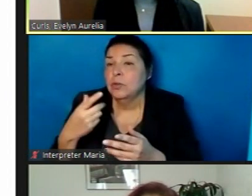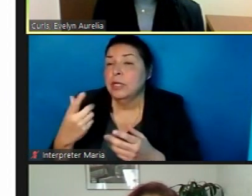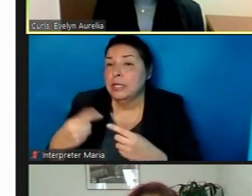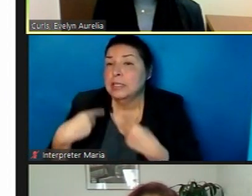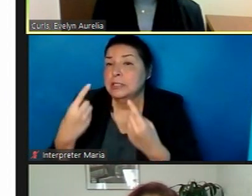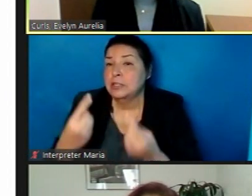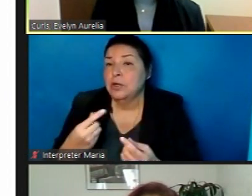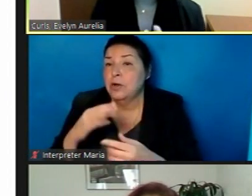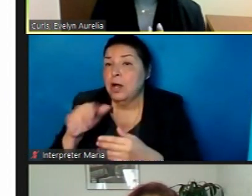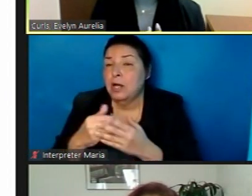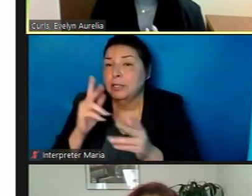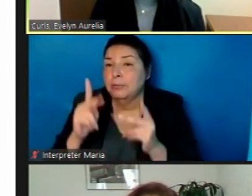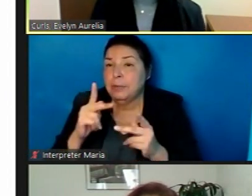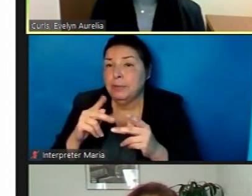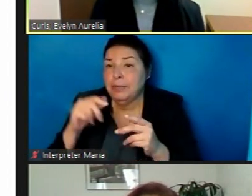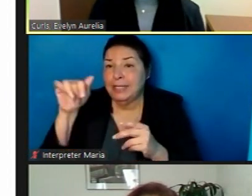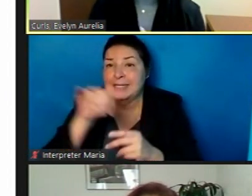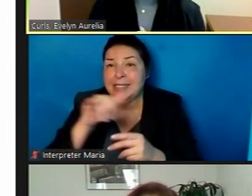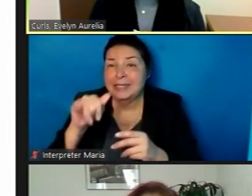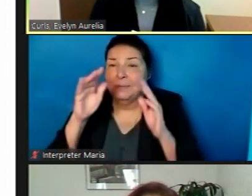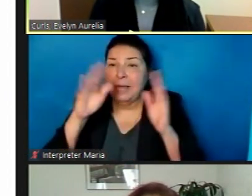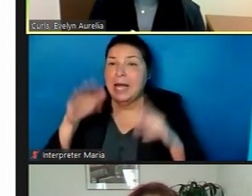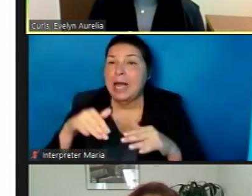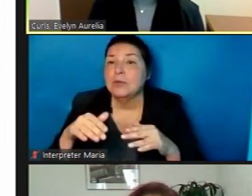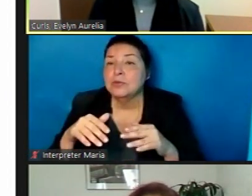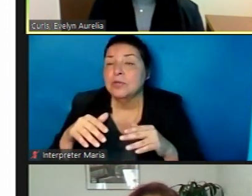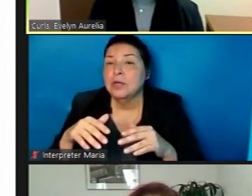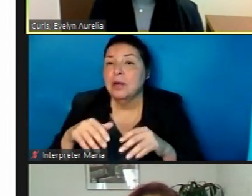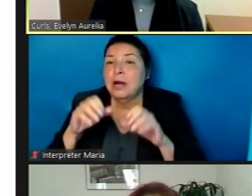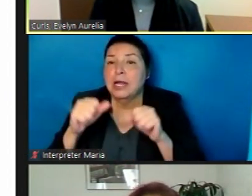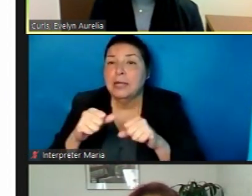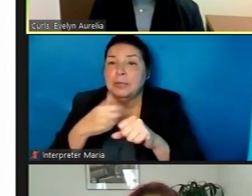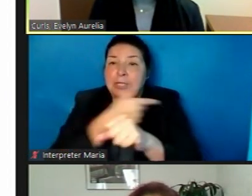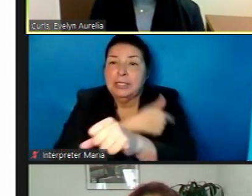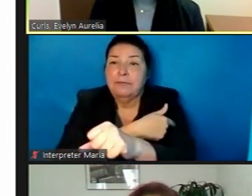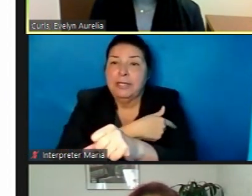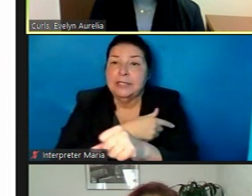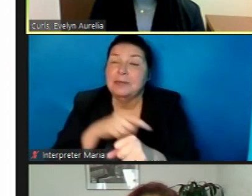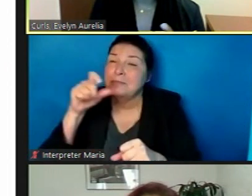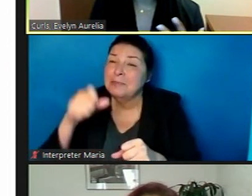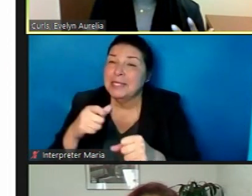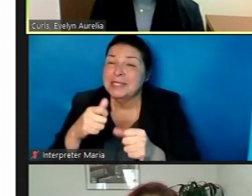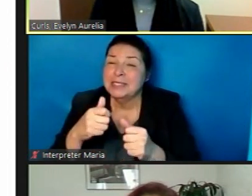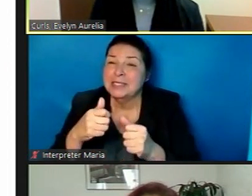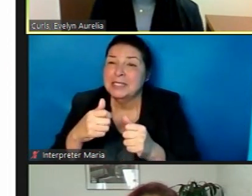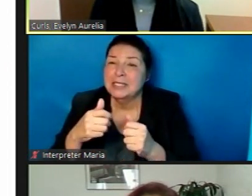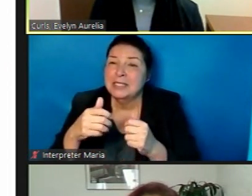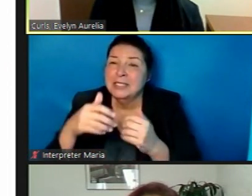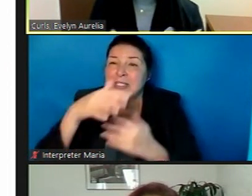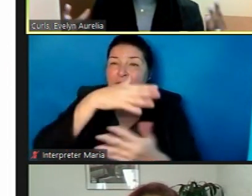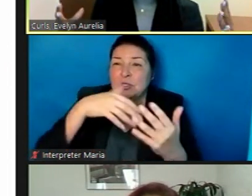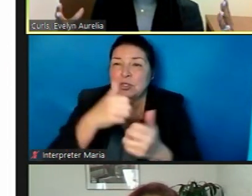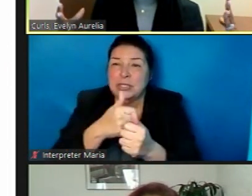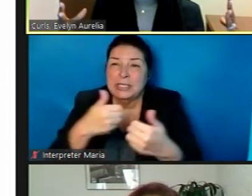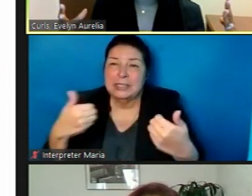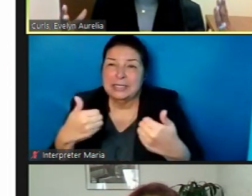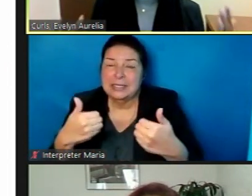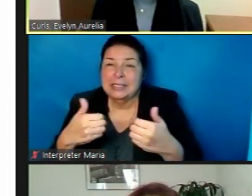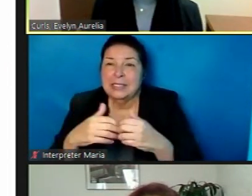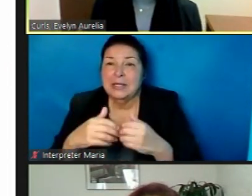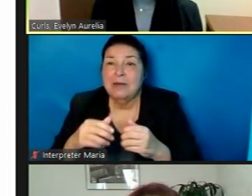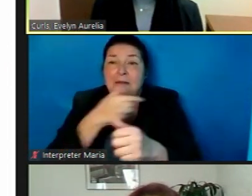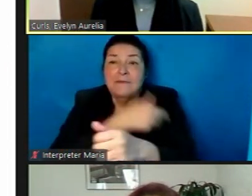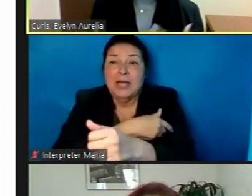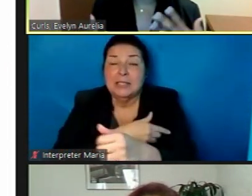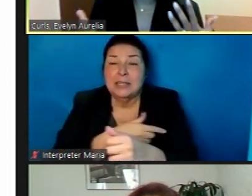continue all the regular social distancing and masking that you've been doing before. Vaccines work best when a whole community